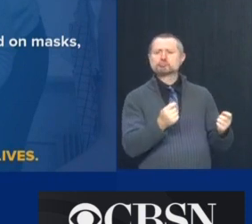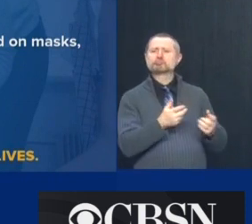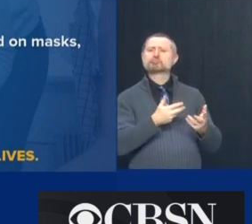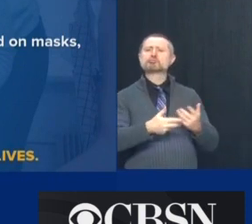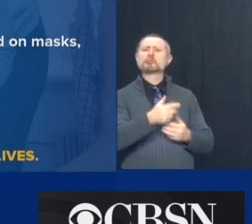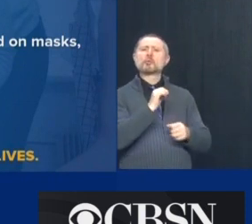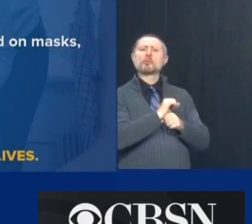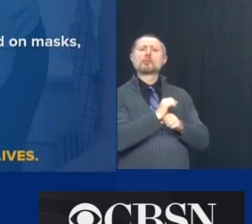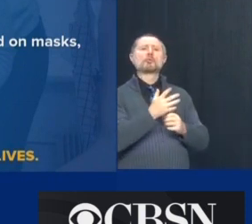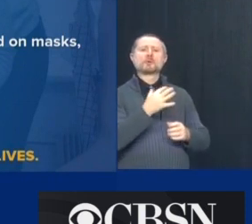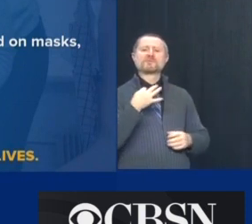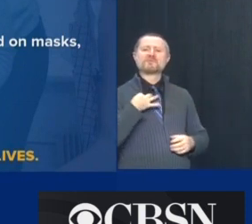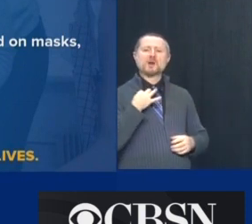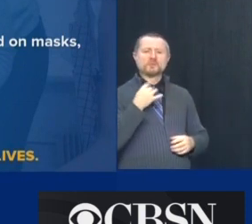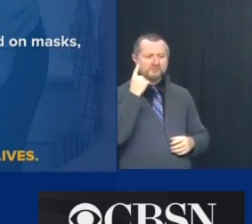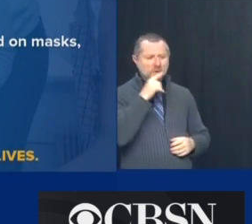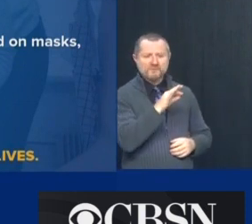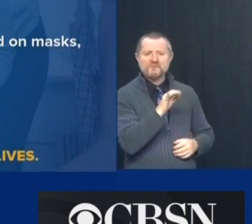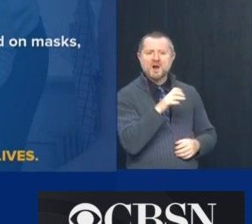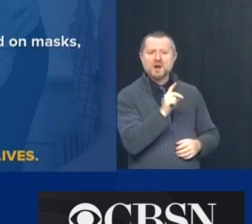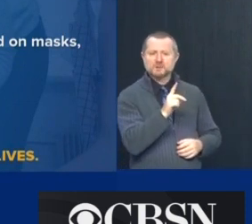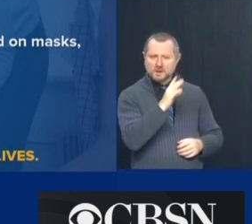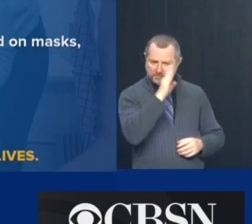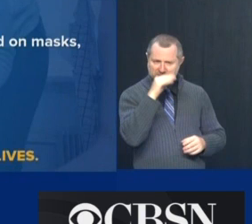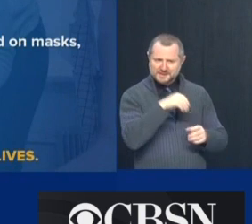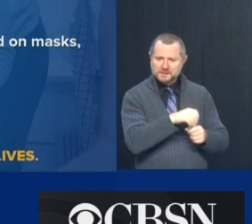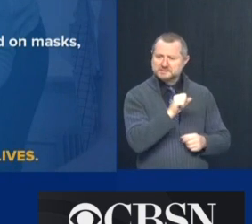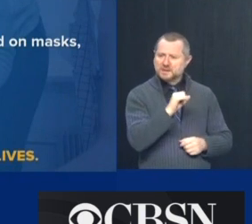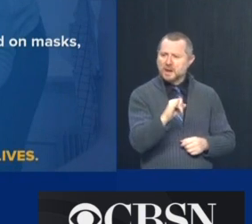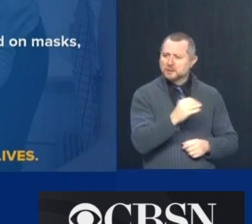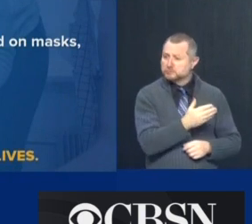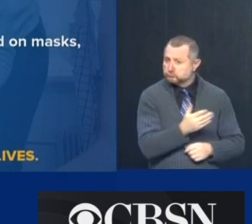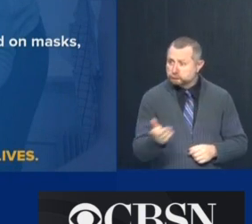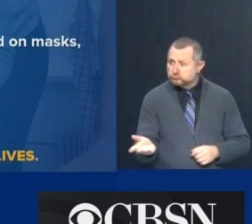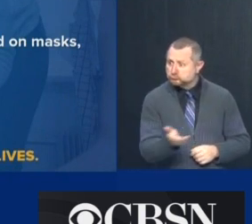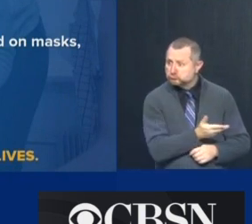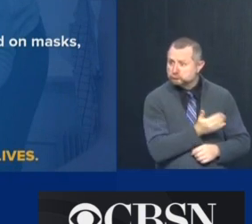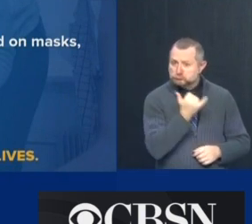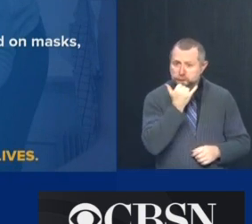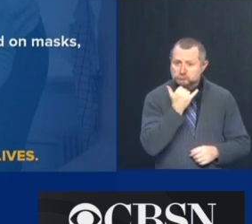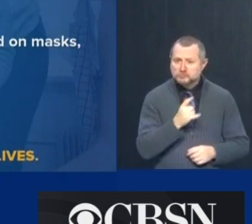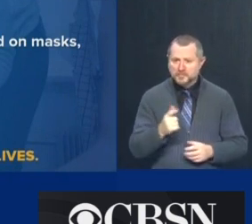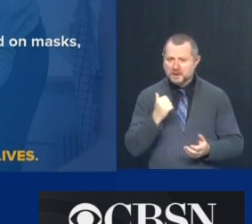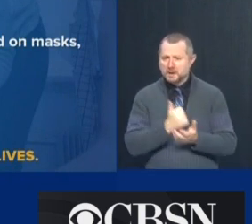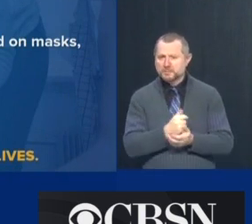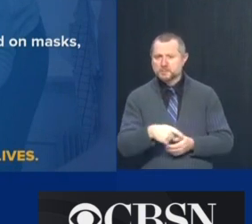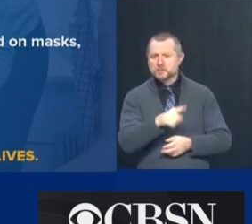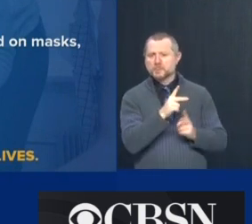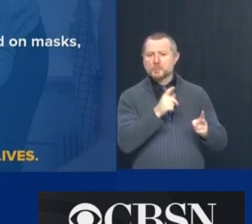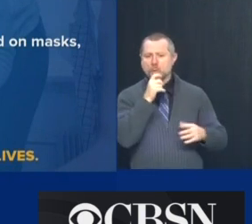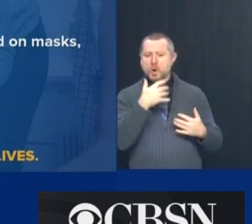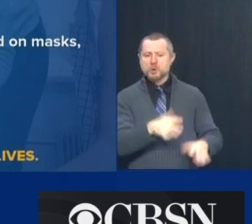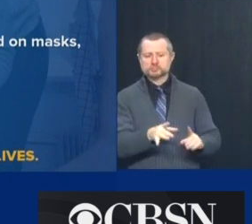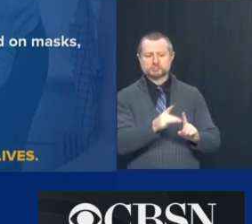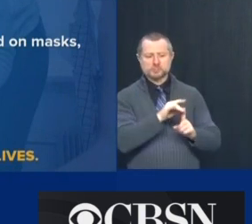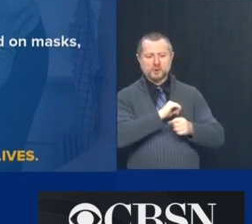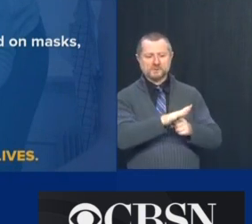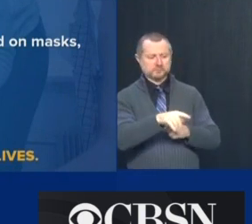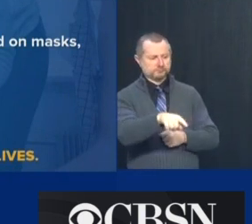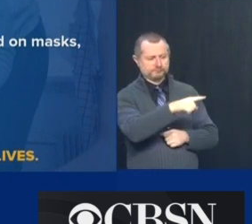volunteer in a hospital and help COVID people. That's how you celebrate